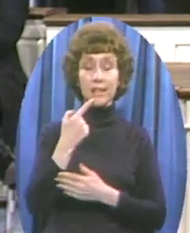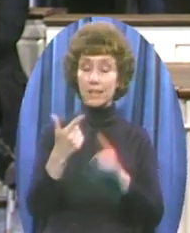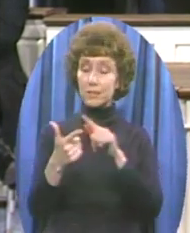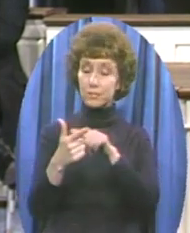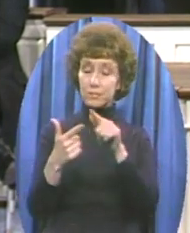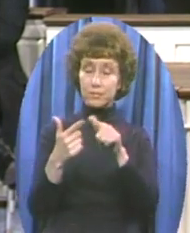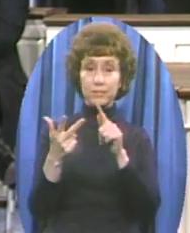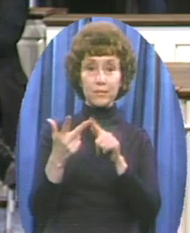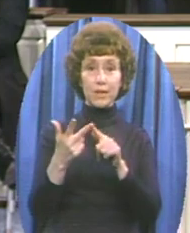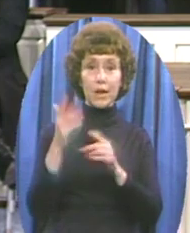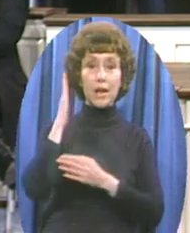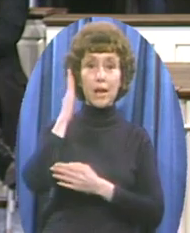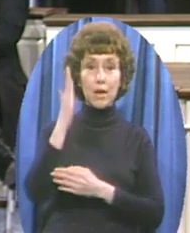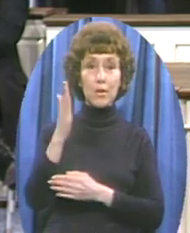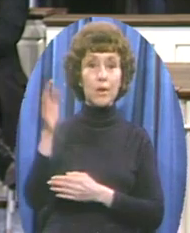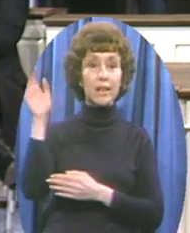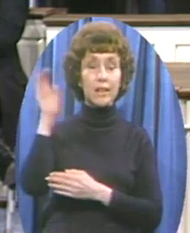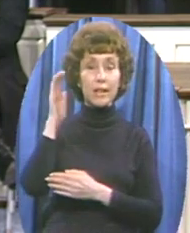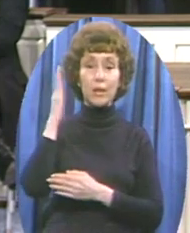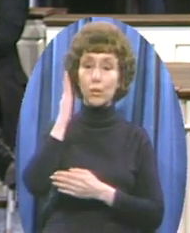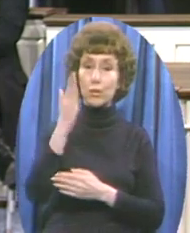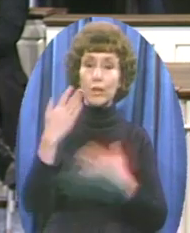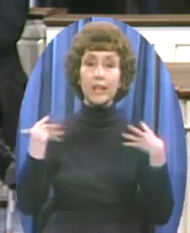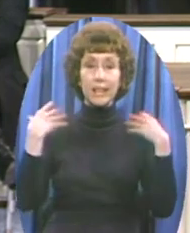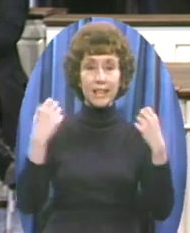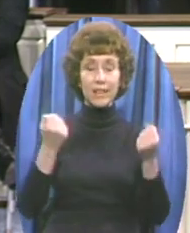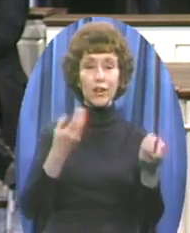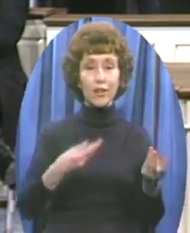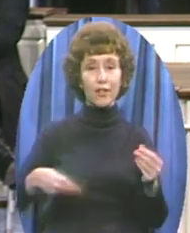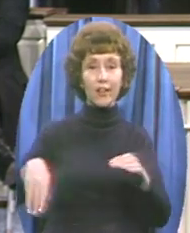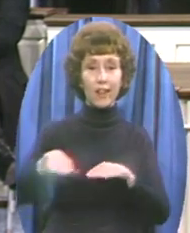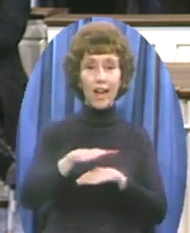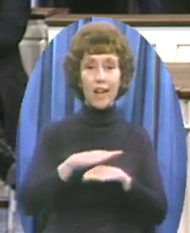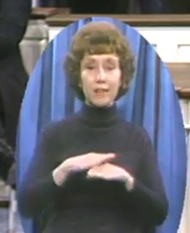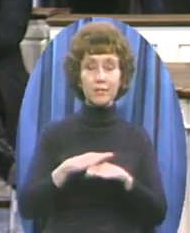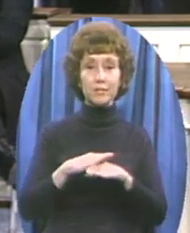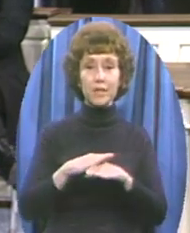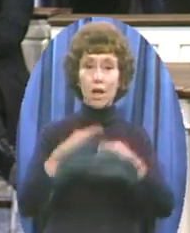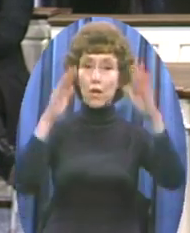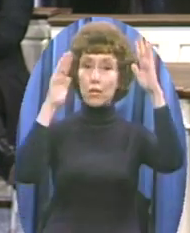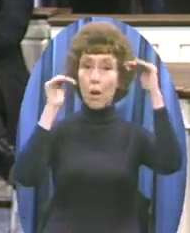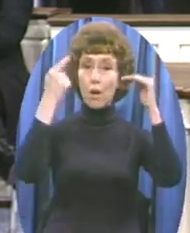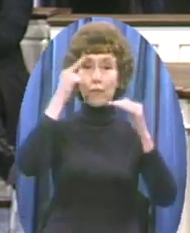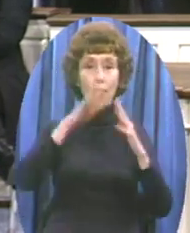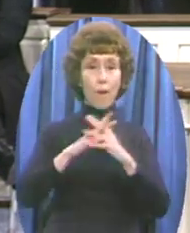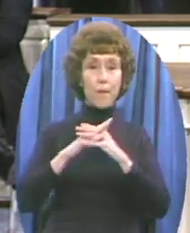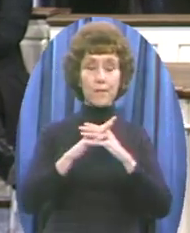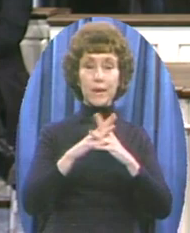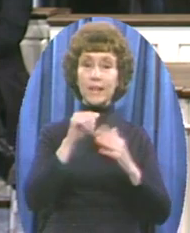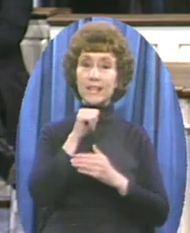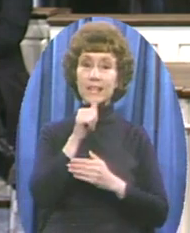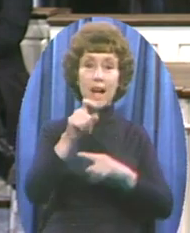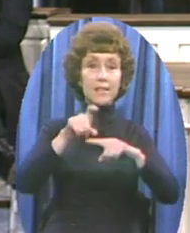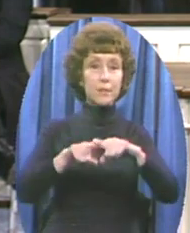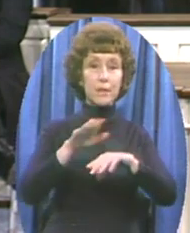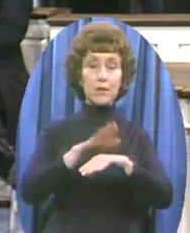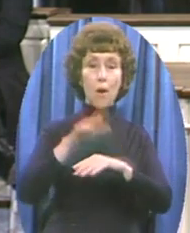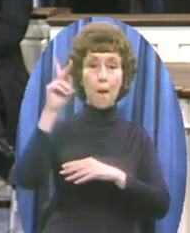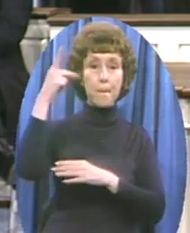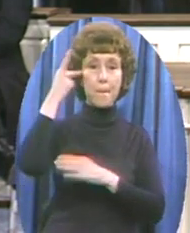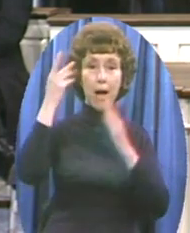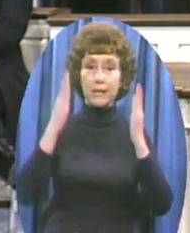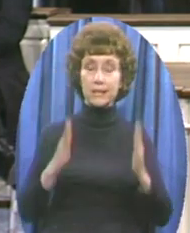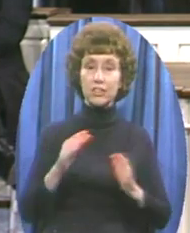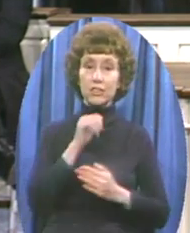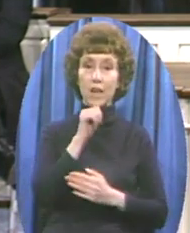land. And he alone can do it. The hope for America does not lie with the politicians. It does not lie with